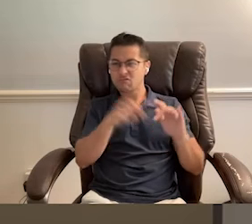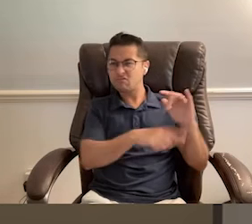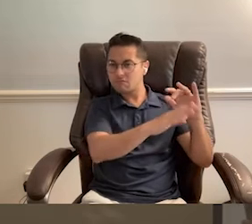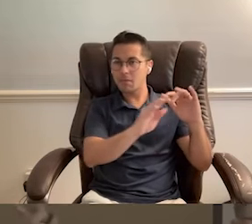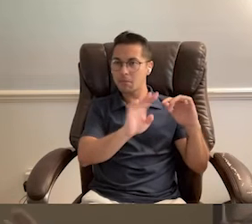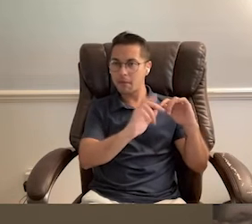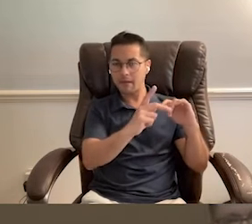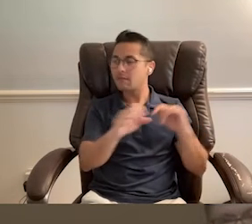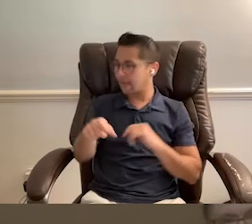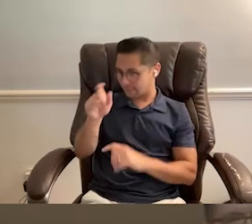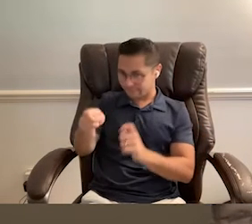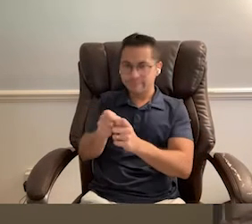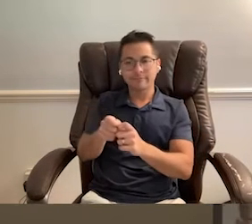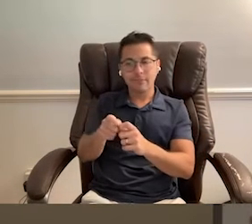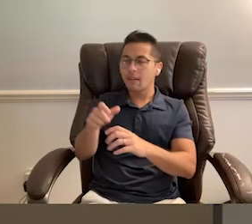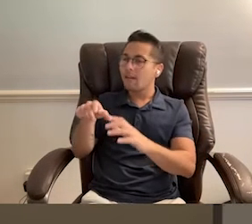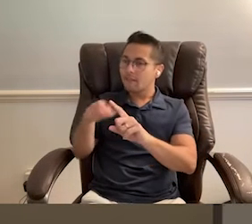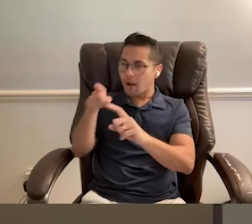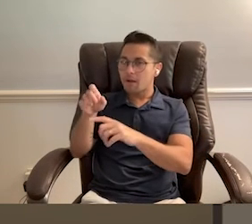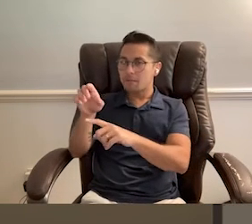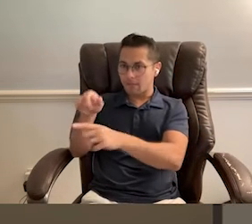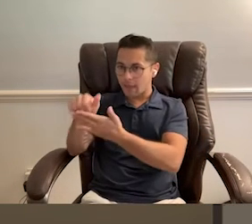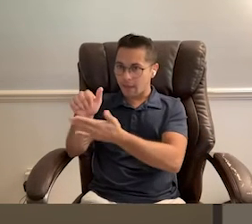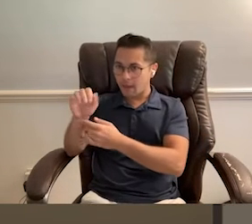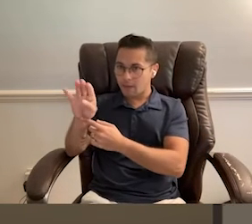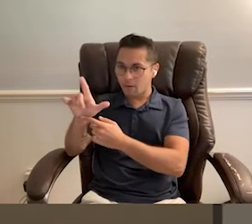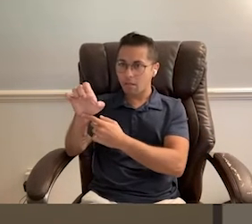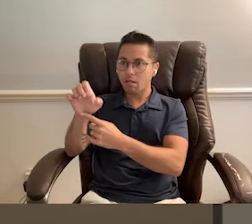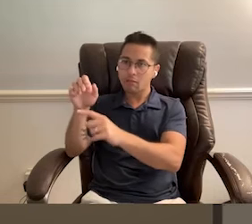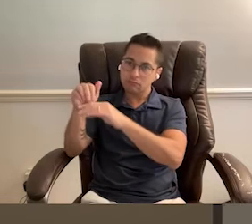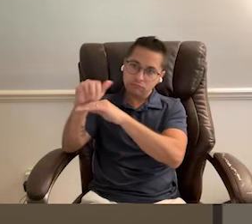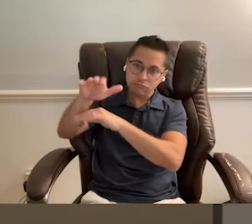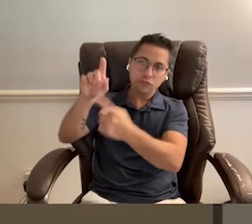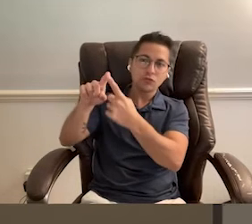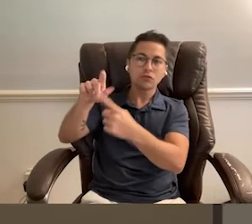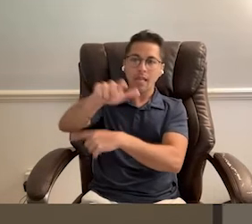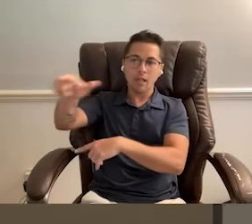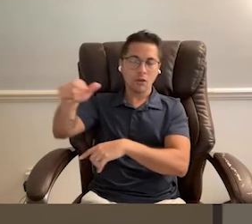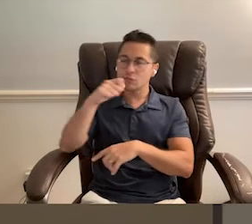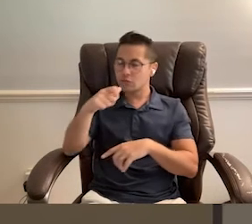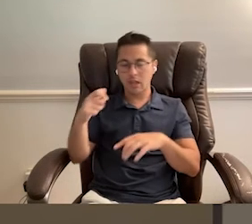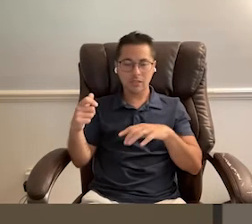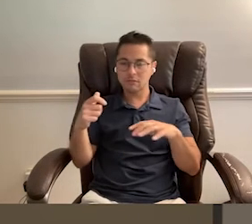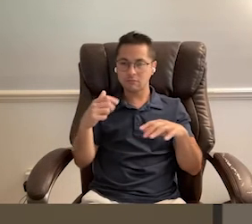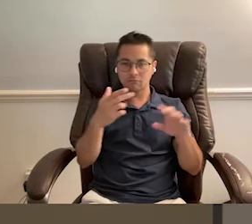of the ABLE account, directly to the landlord, so there's no worry about it counting as a resource for SSI purposes. So.